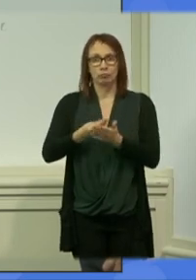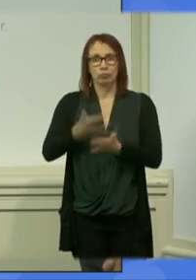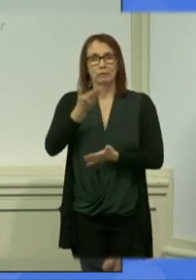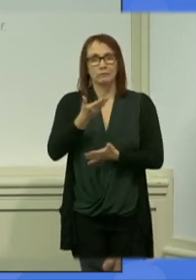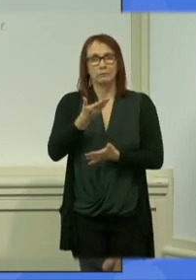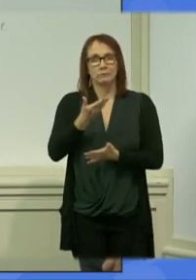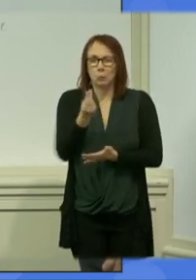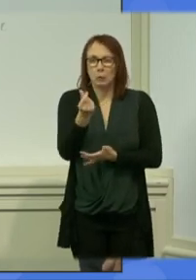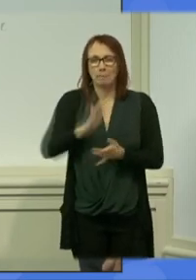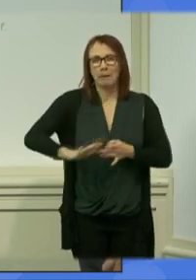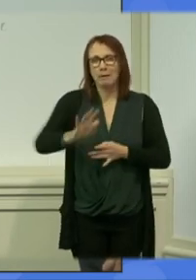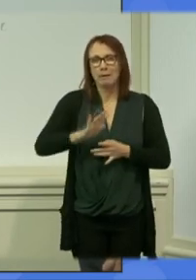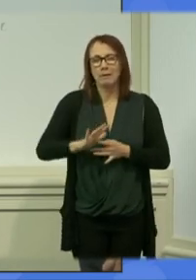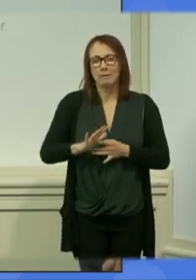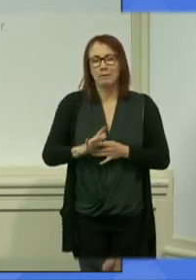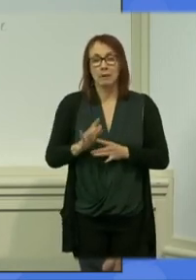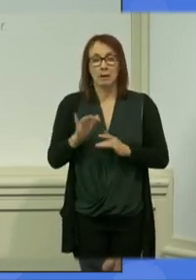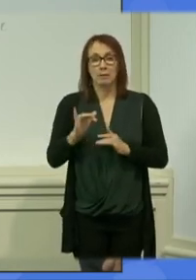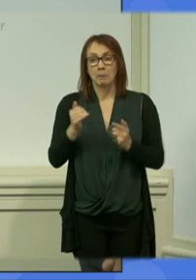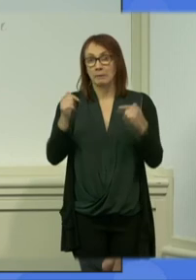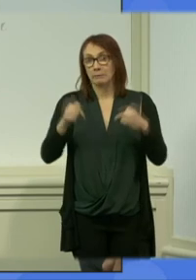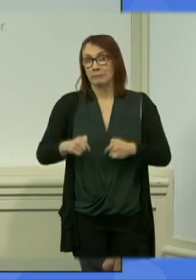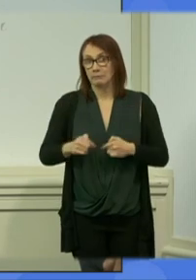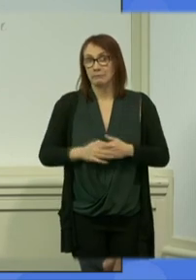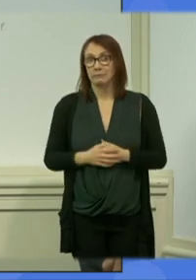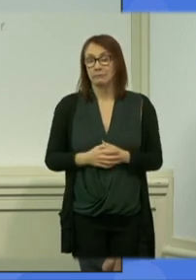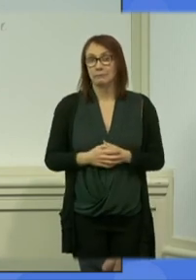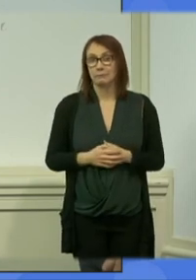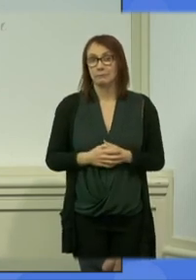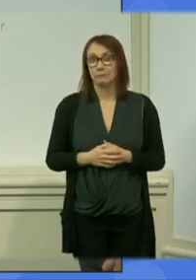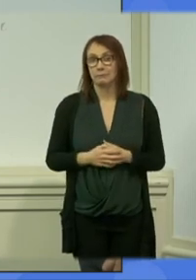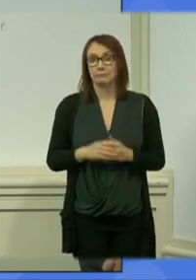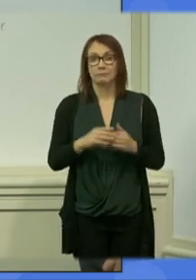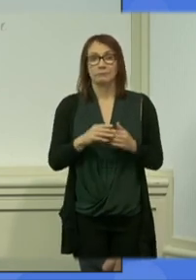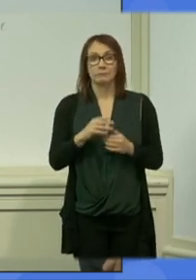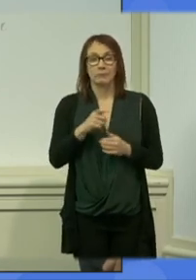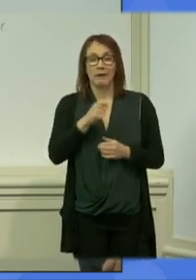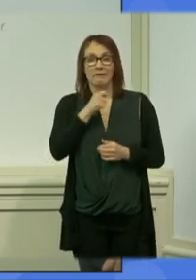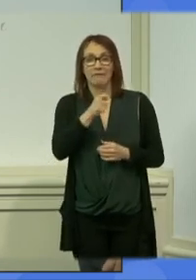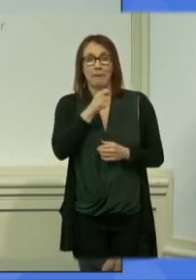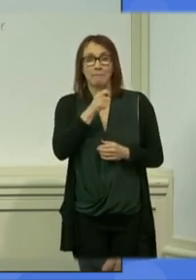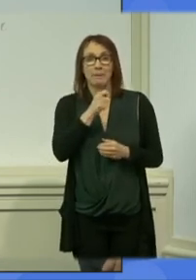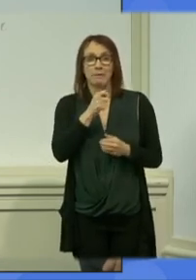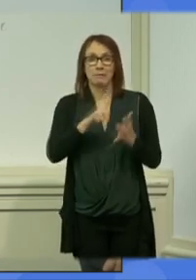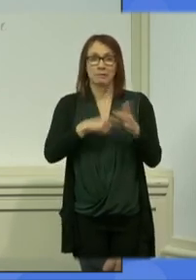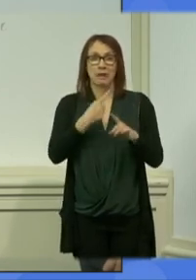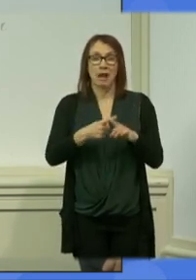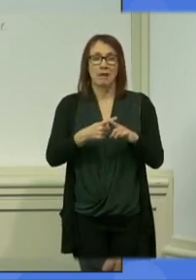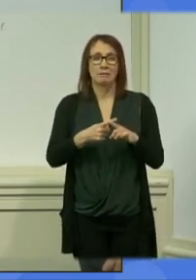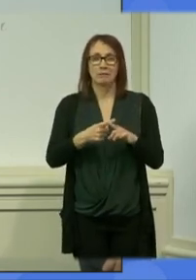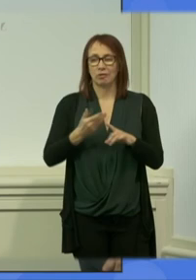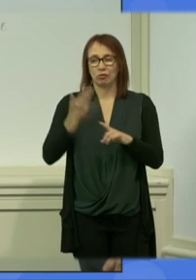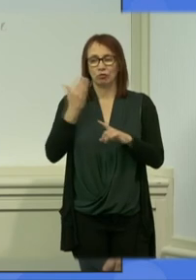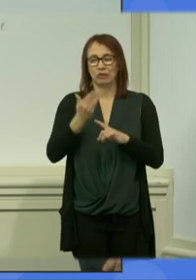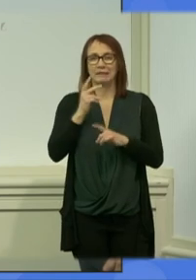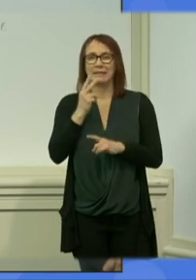some places. And this, a trend, I say, might continue in the years to come. A vape tax. In recent years, we've seen a big shift away from cigarettes,